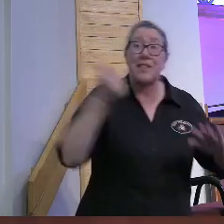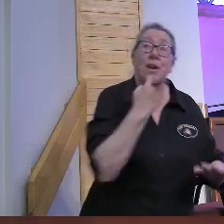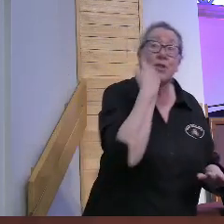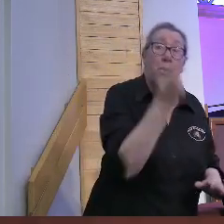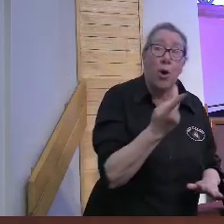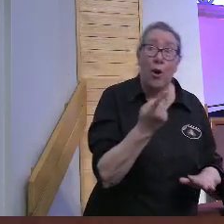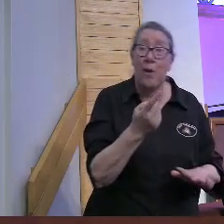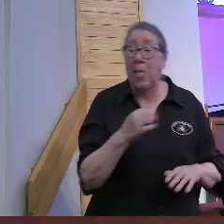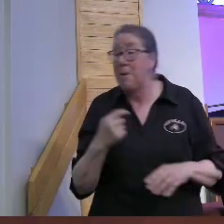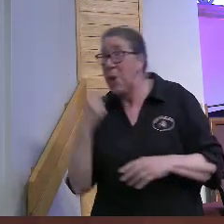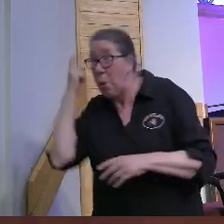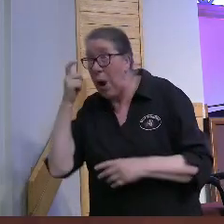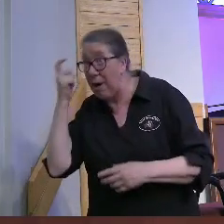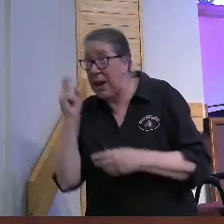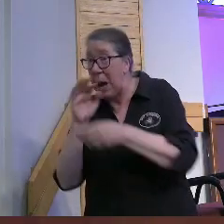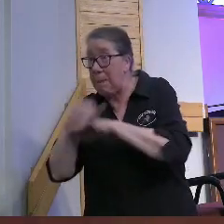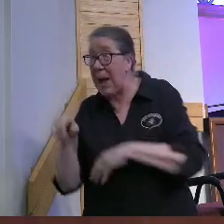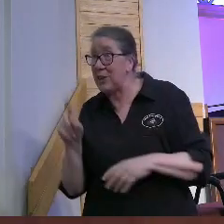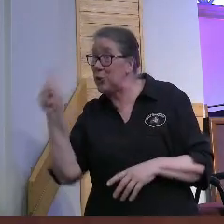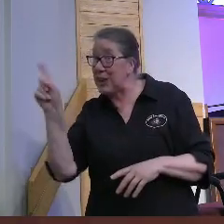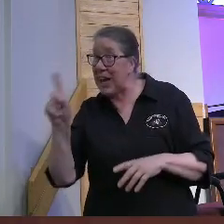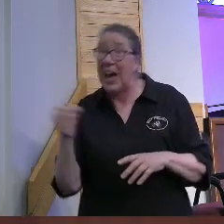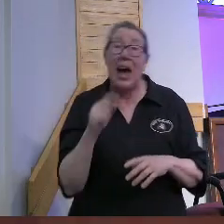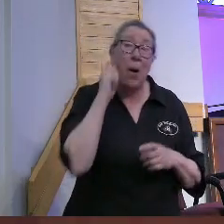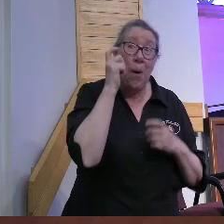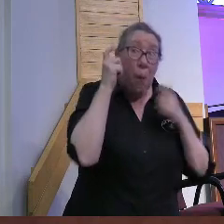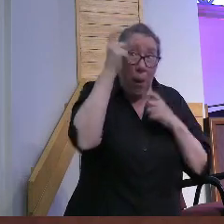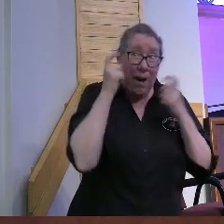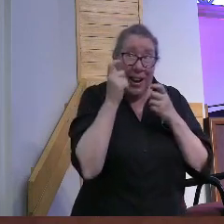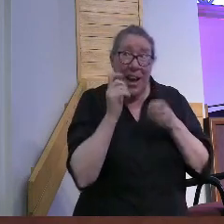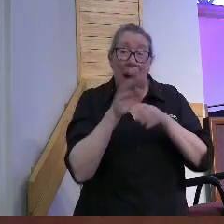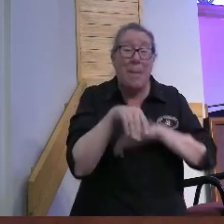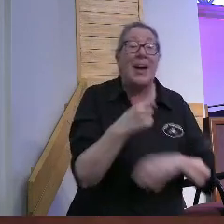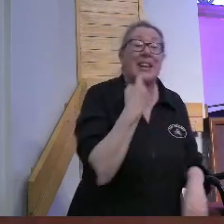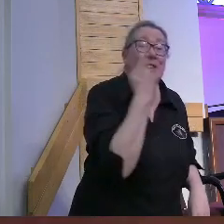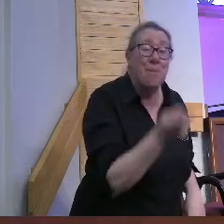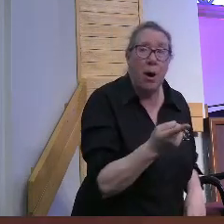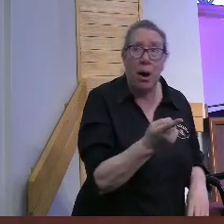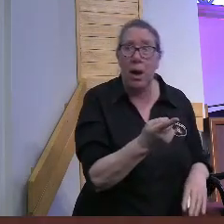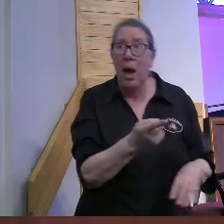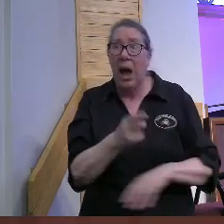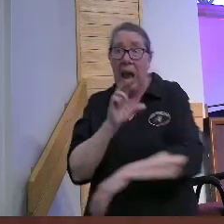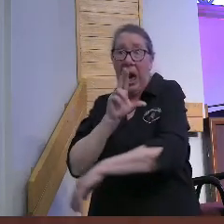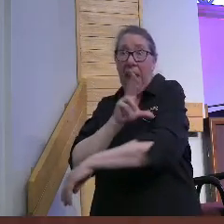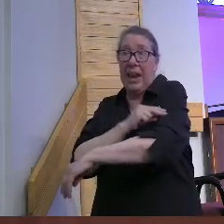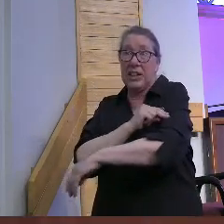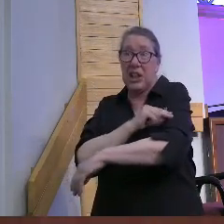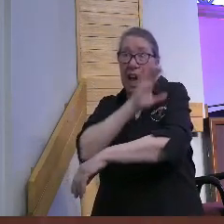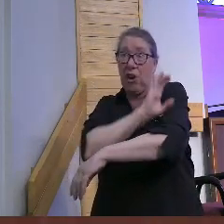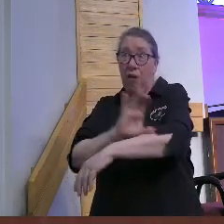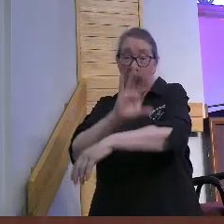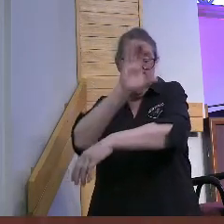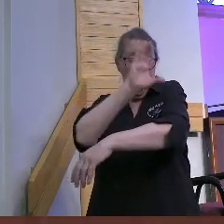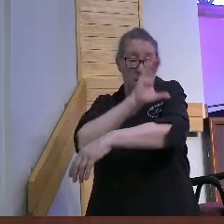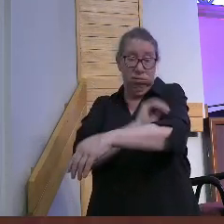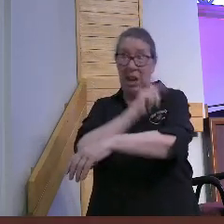Worrying about today and worrying about tomorrow, and their whole life and the energy has been sucked out. The enemy's got into their